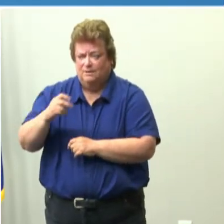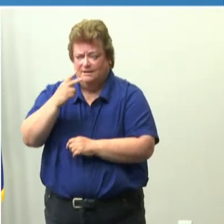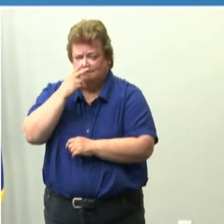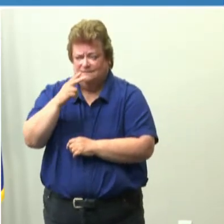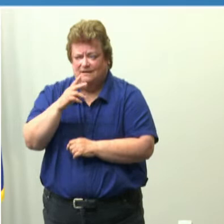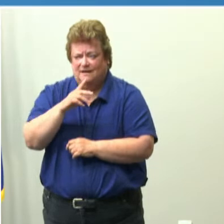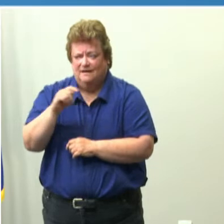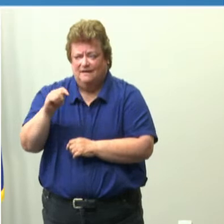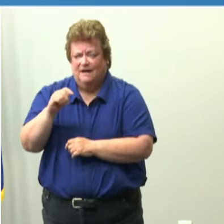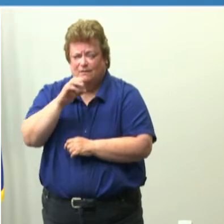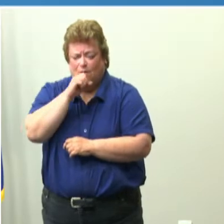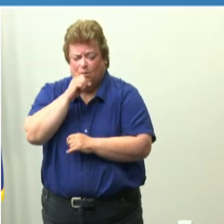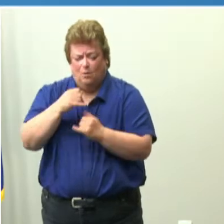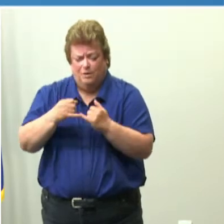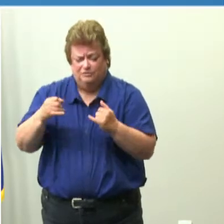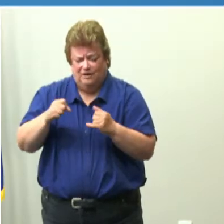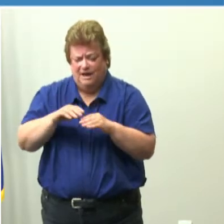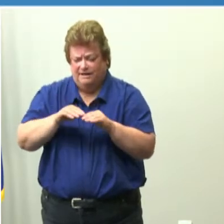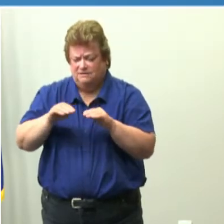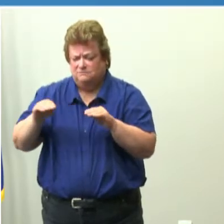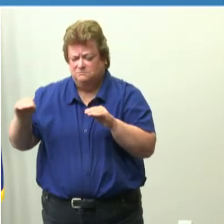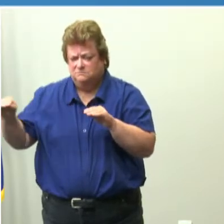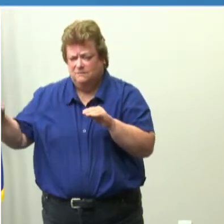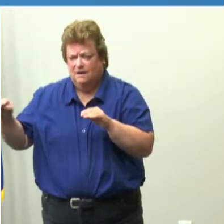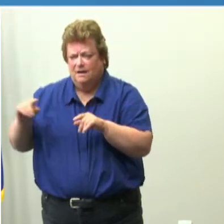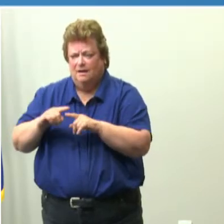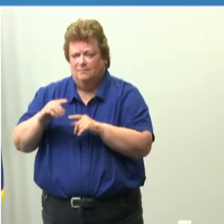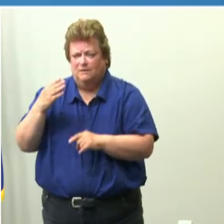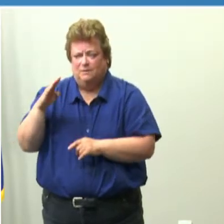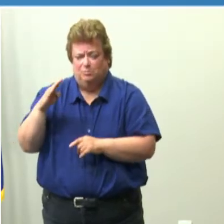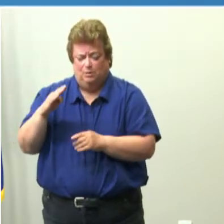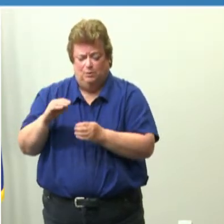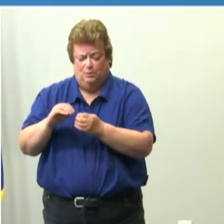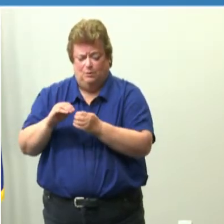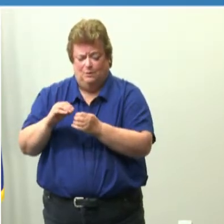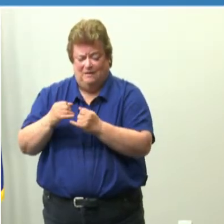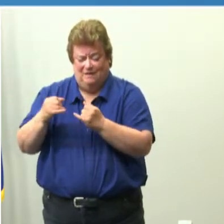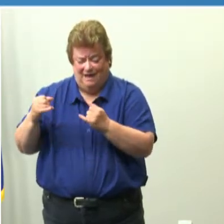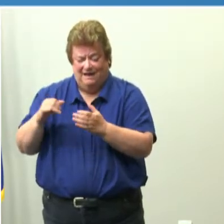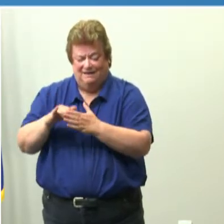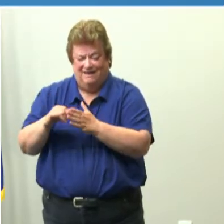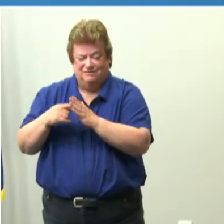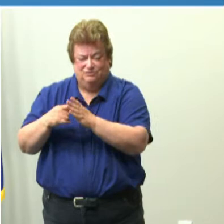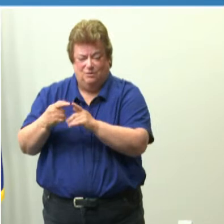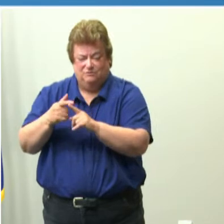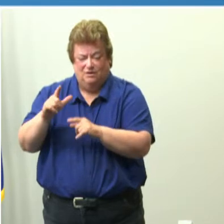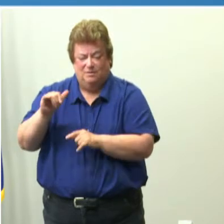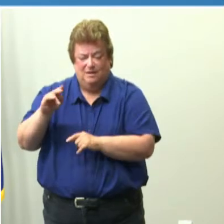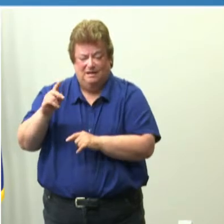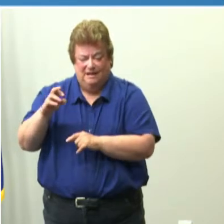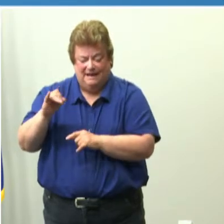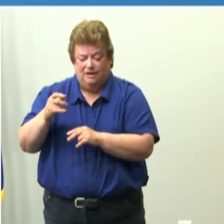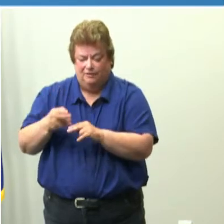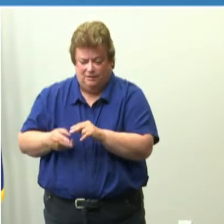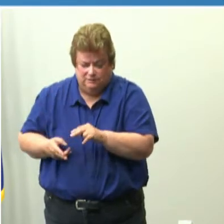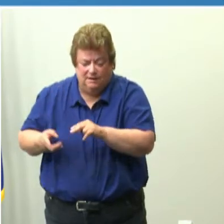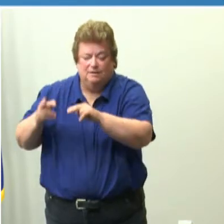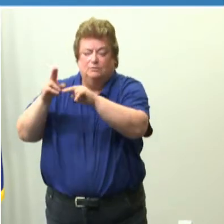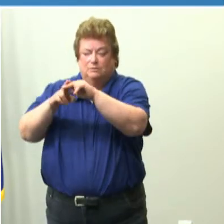stays fairly flat. However, the blue line, or the number of Lancaster County patients, has increased